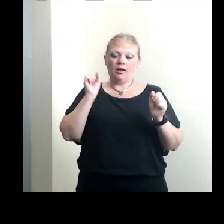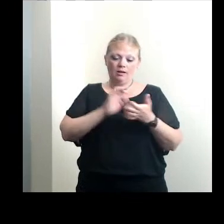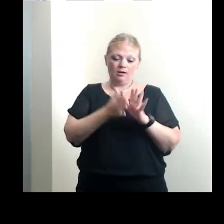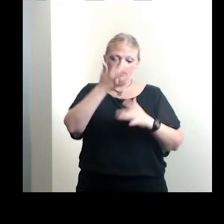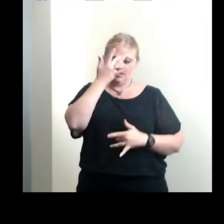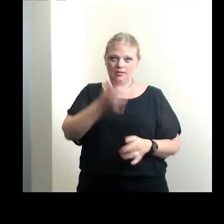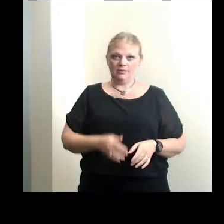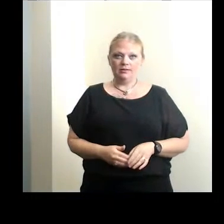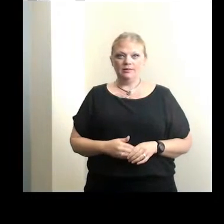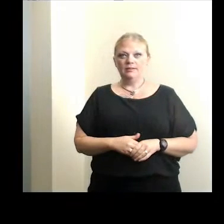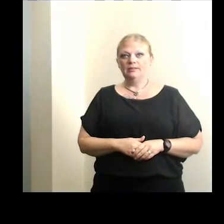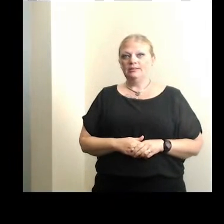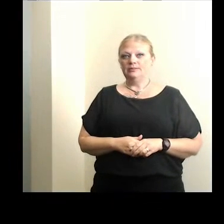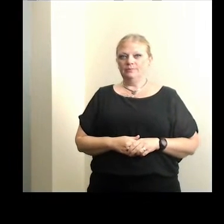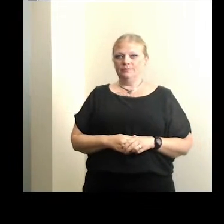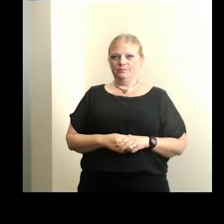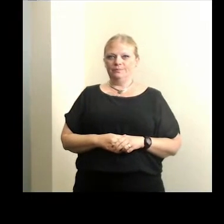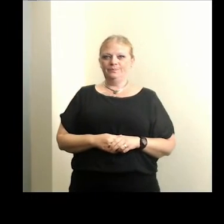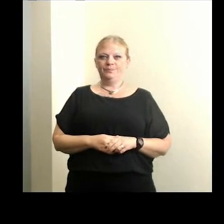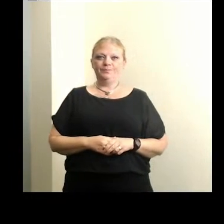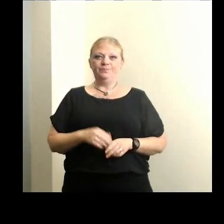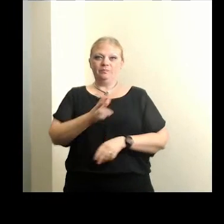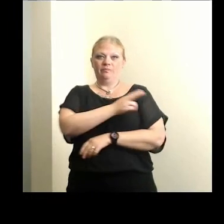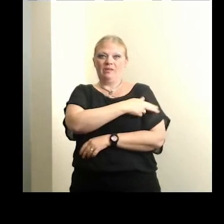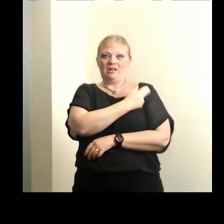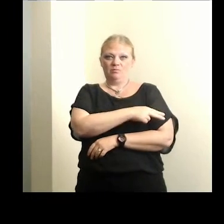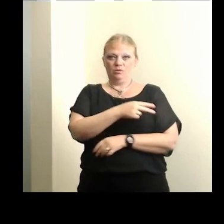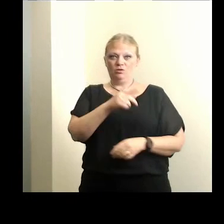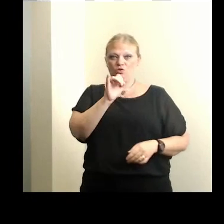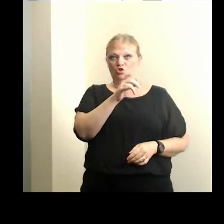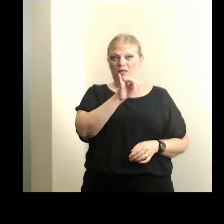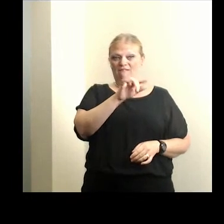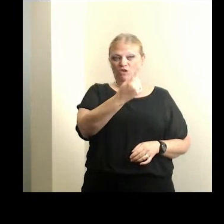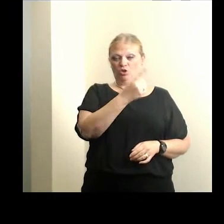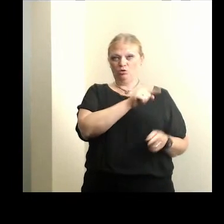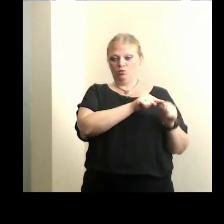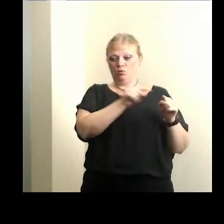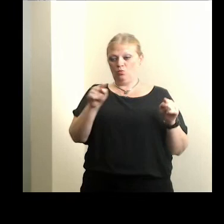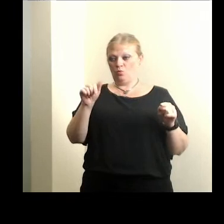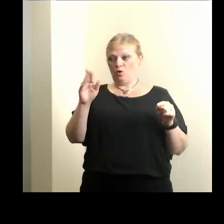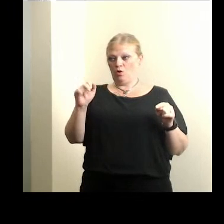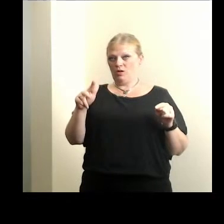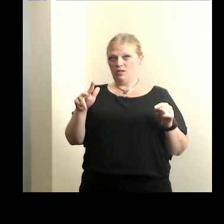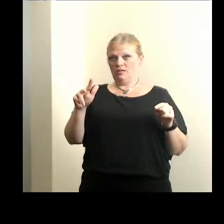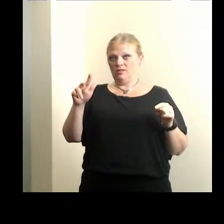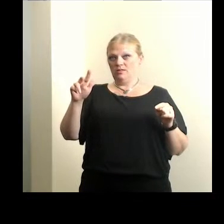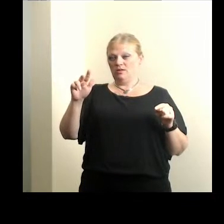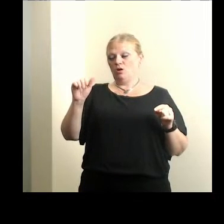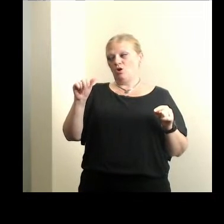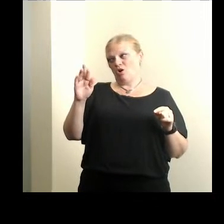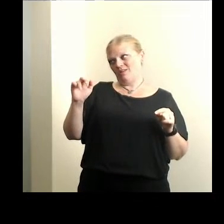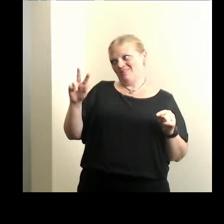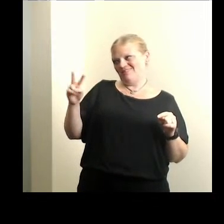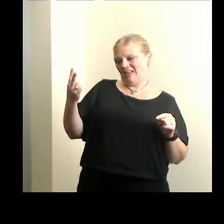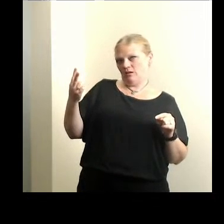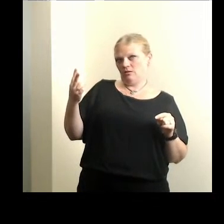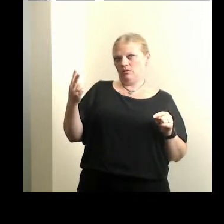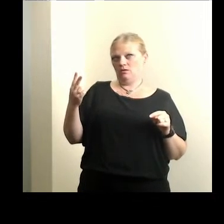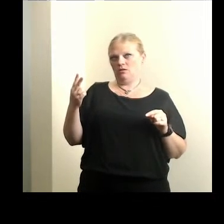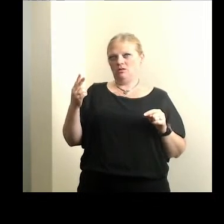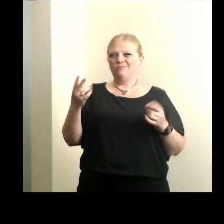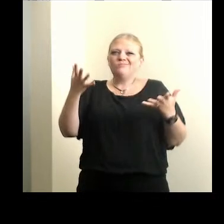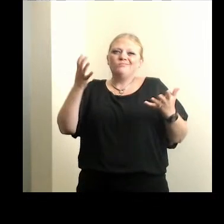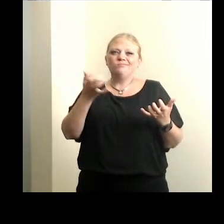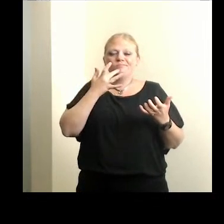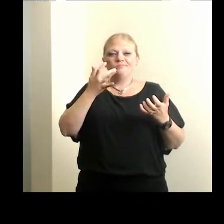sick. Erie County hospitalizations from July 1st to August 2nd. We wanted to do a whole month rather than 2 weeks just to kind of show you